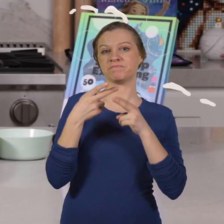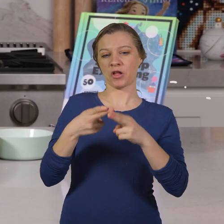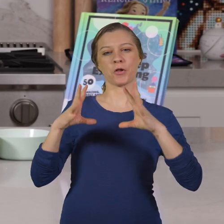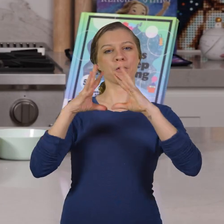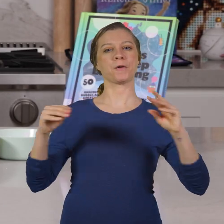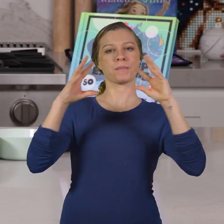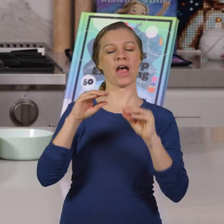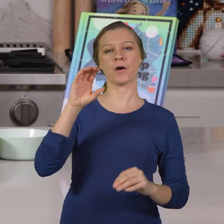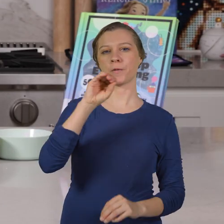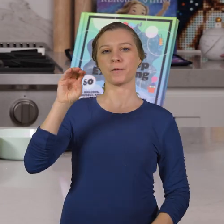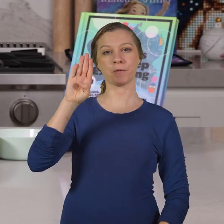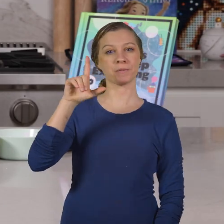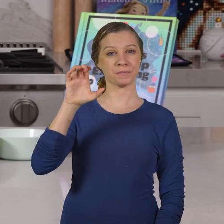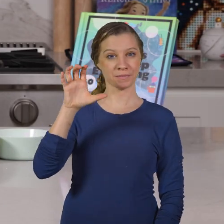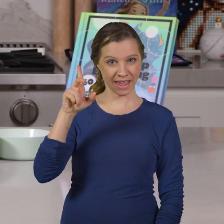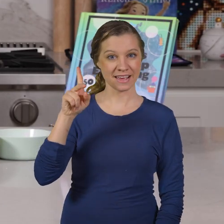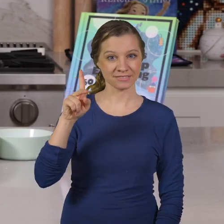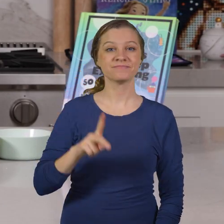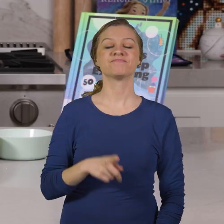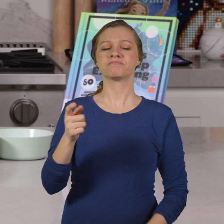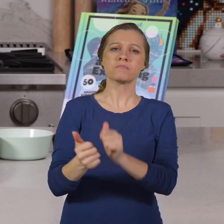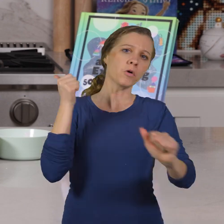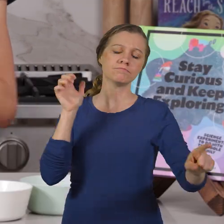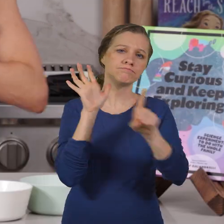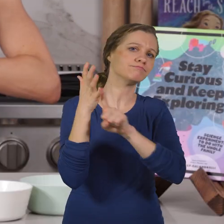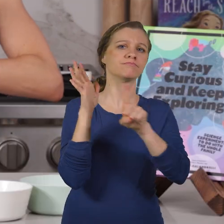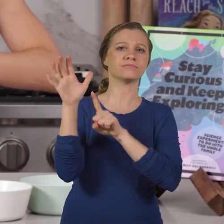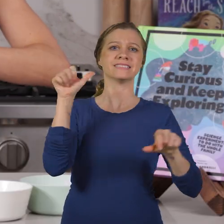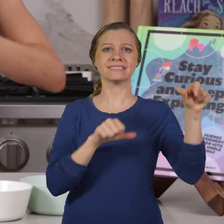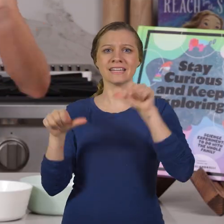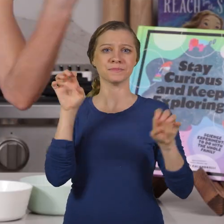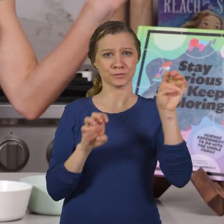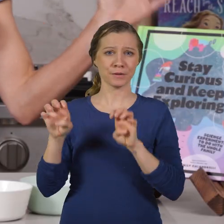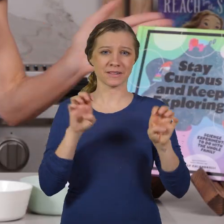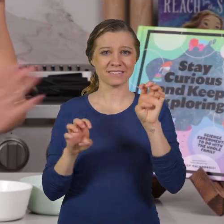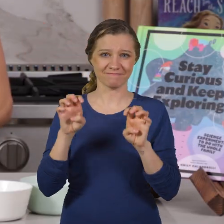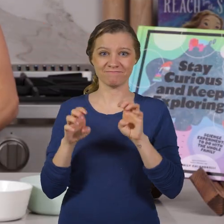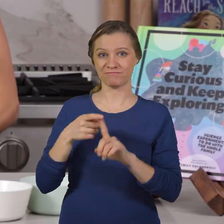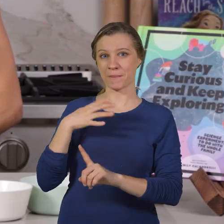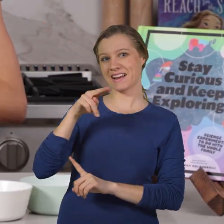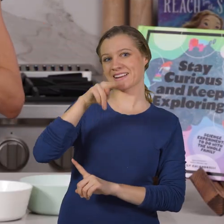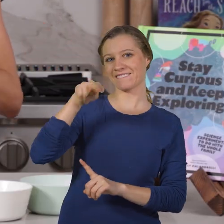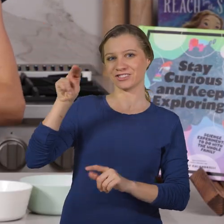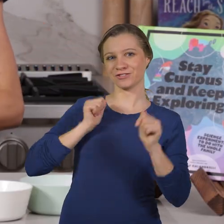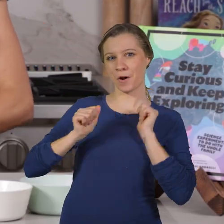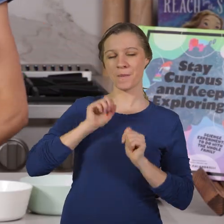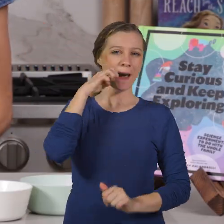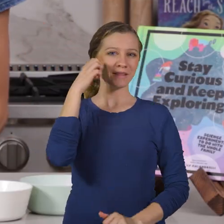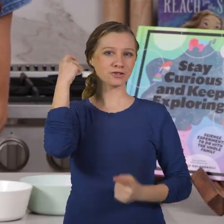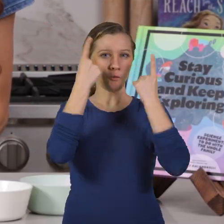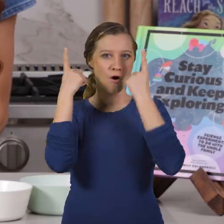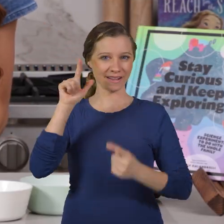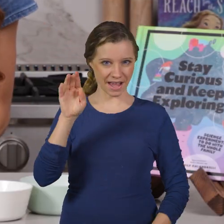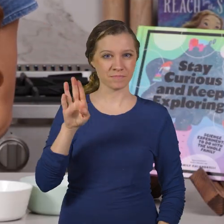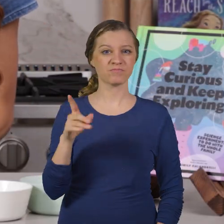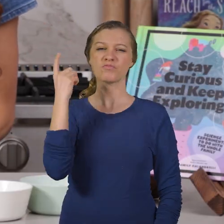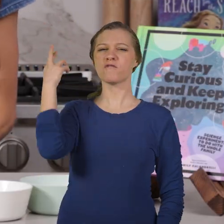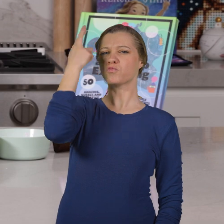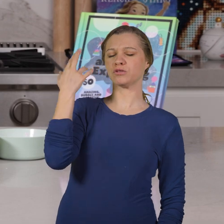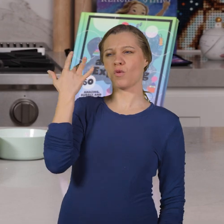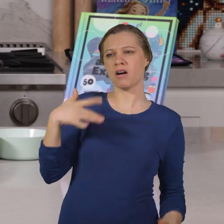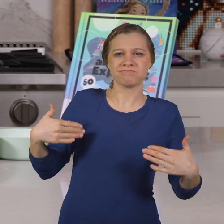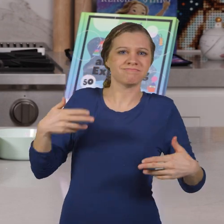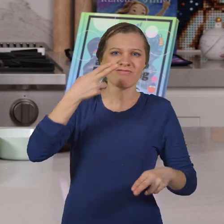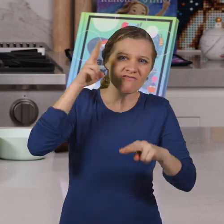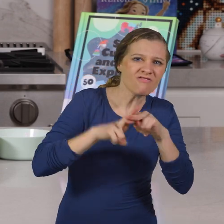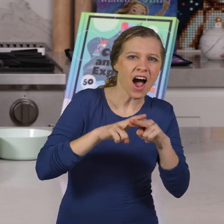Today, we're making something called Oobleck. This was the most popular science experiment from my Netflix show, Emily's Wonder Lab.